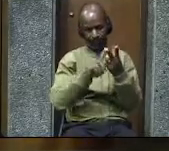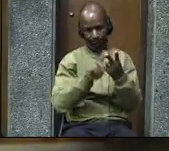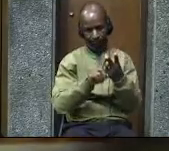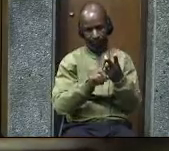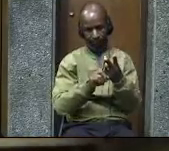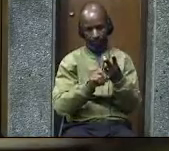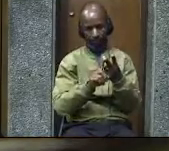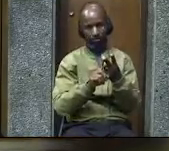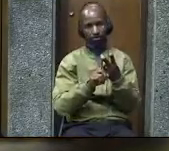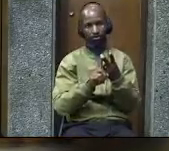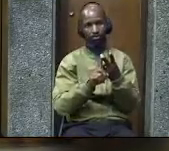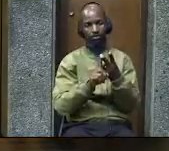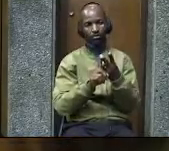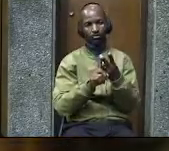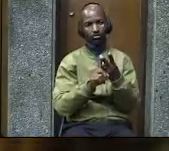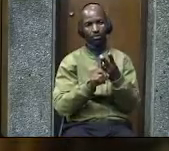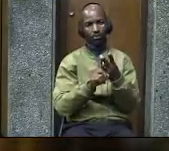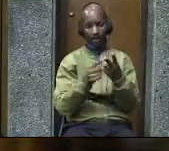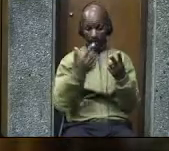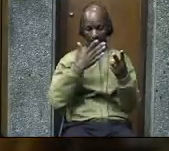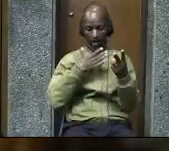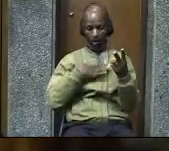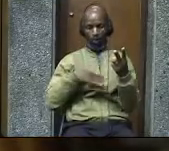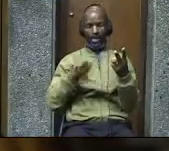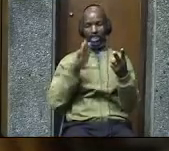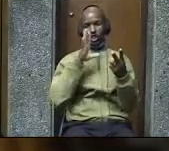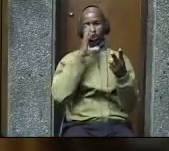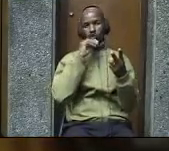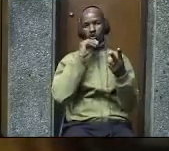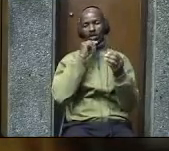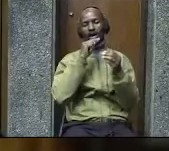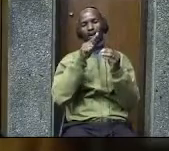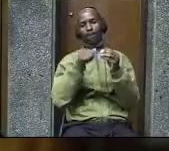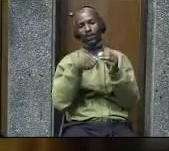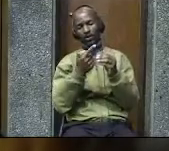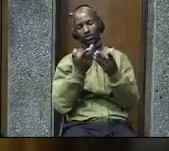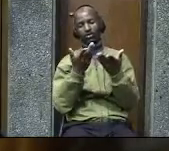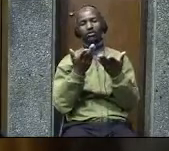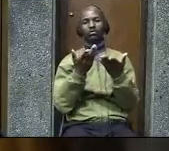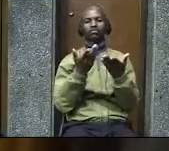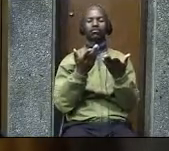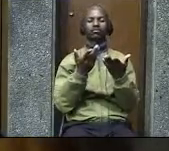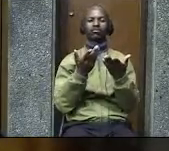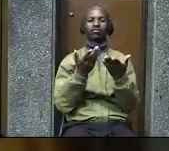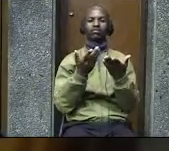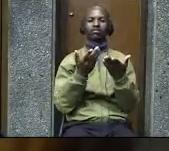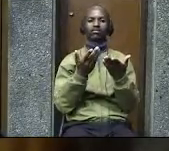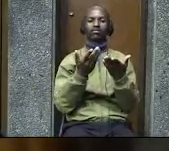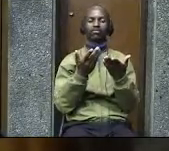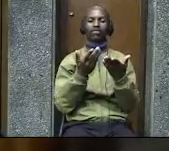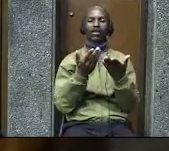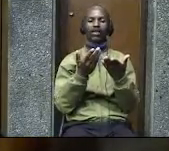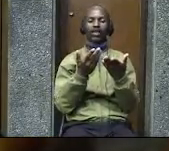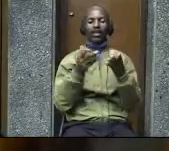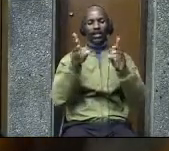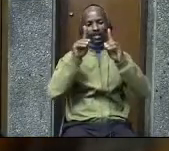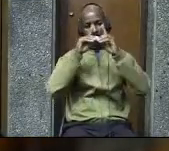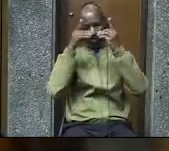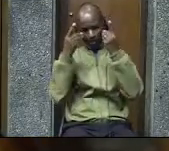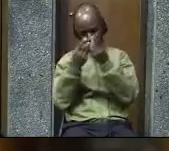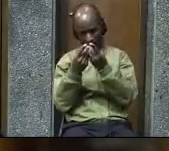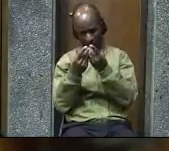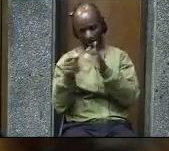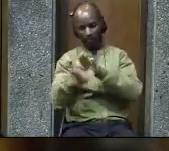item, ke batla ho bua ka taba tsa Department of Land